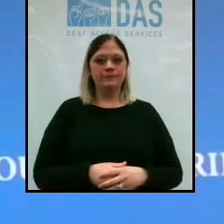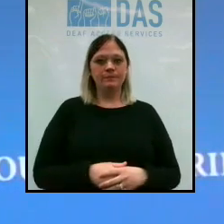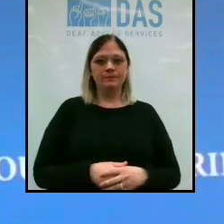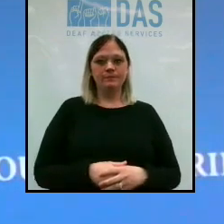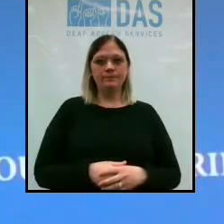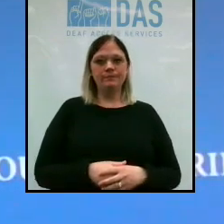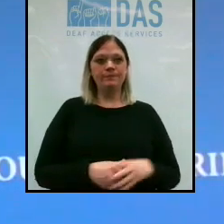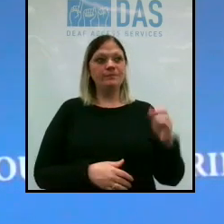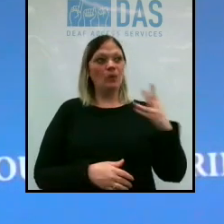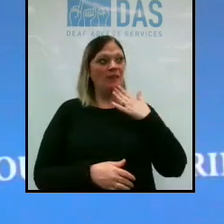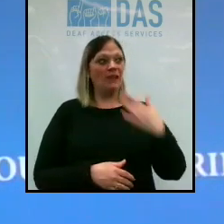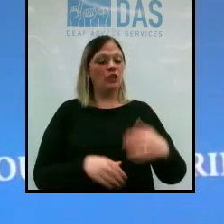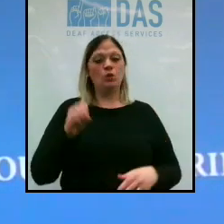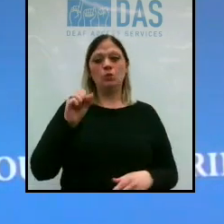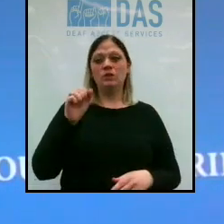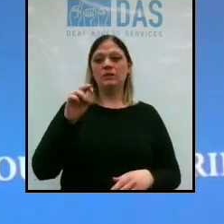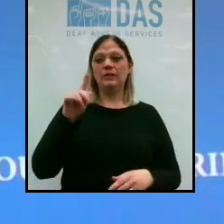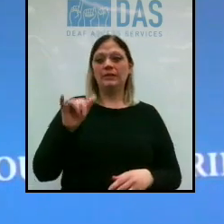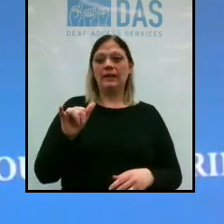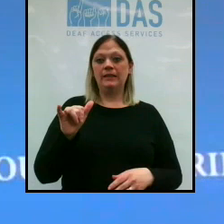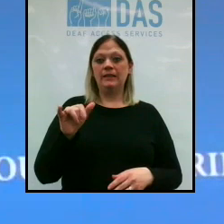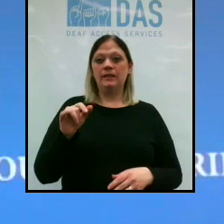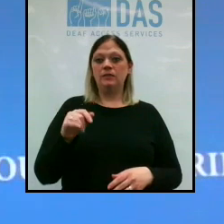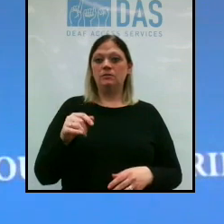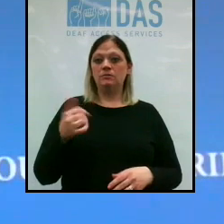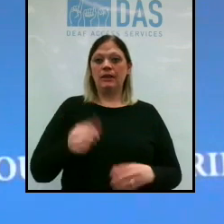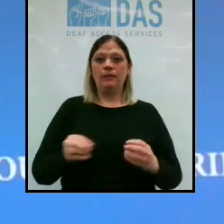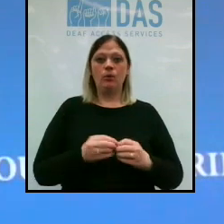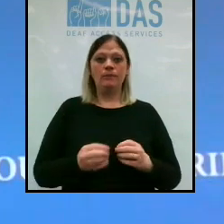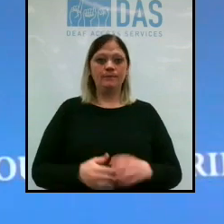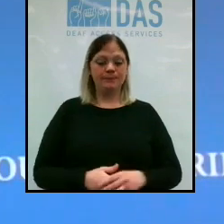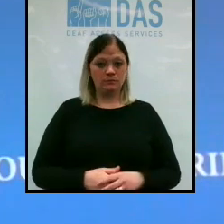Sandy? Okay, thank you. You're welcome. Sandy, do you have any more questions?